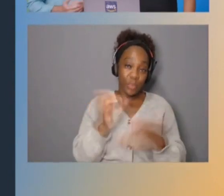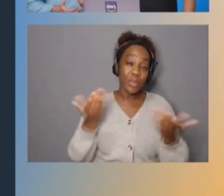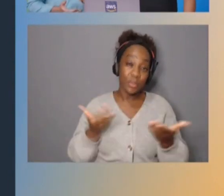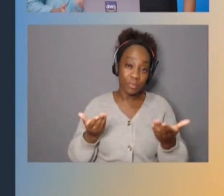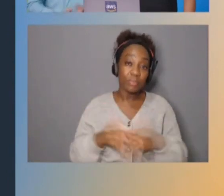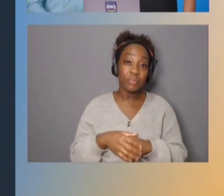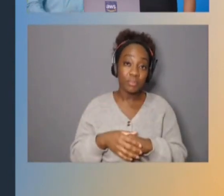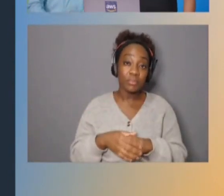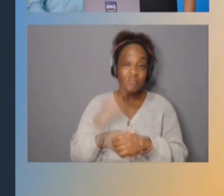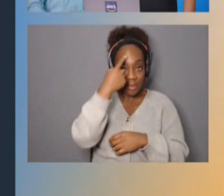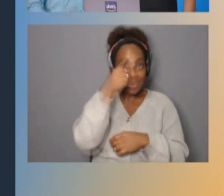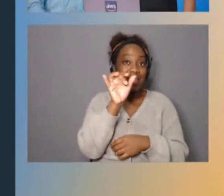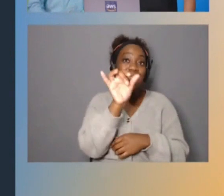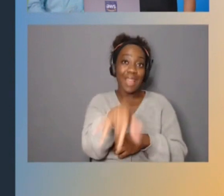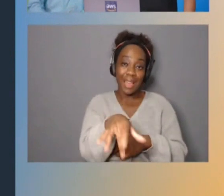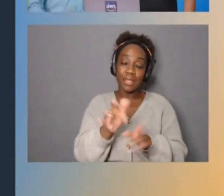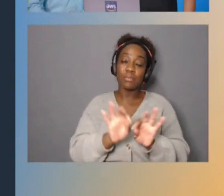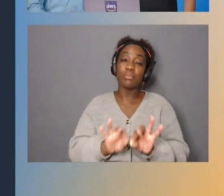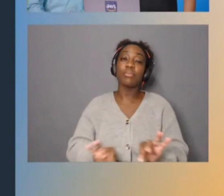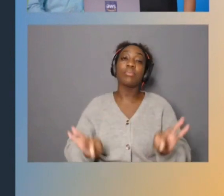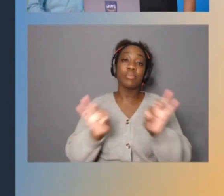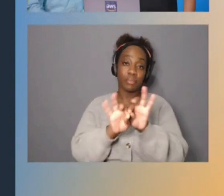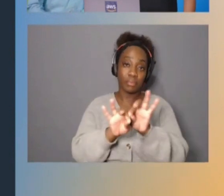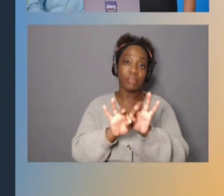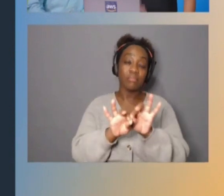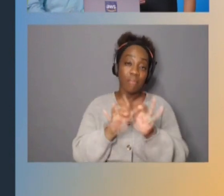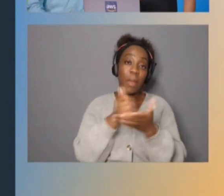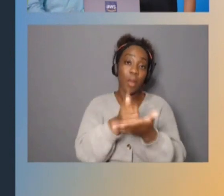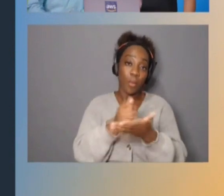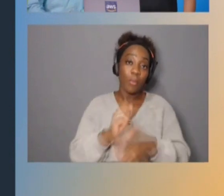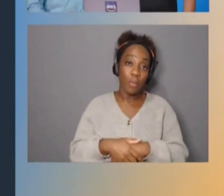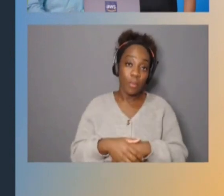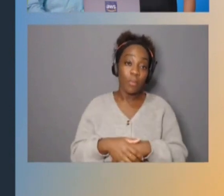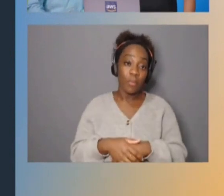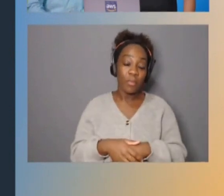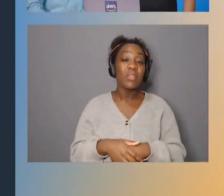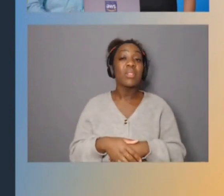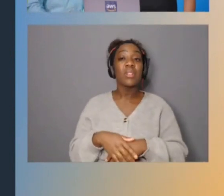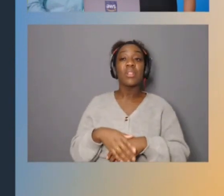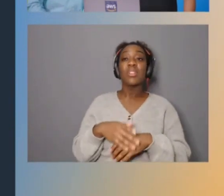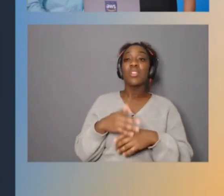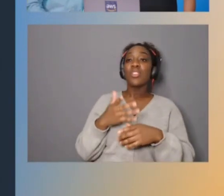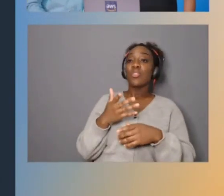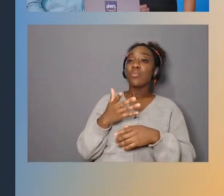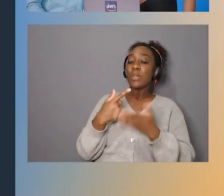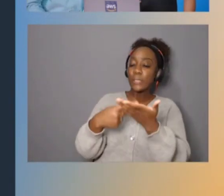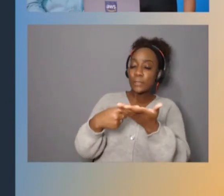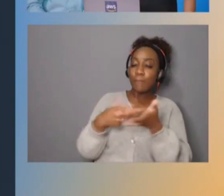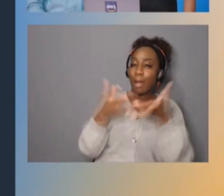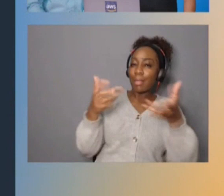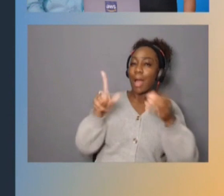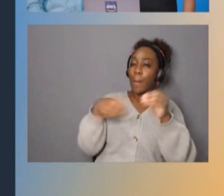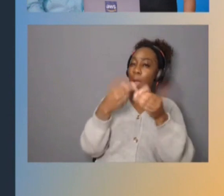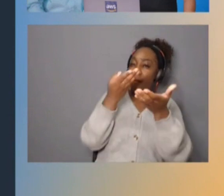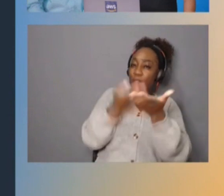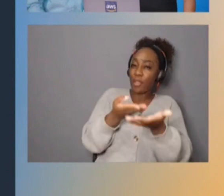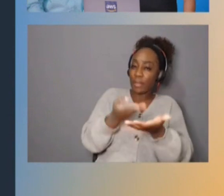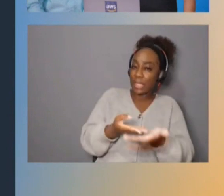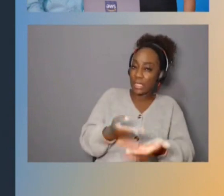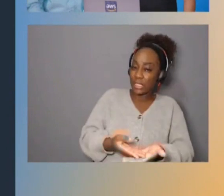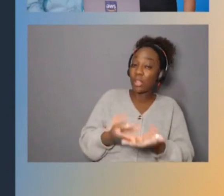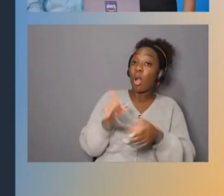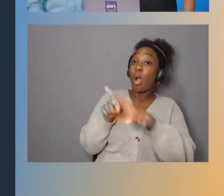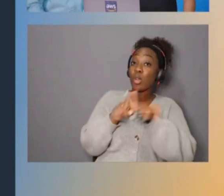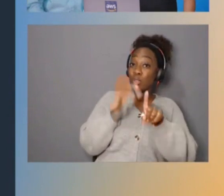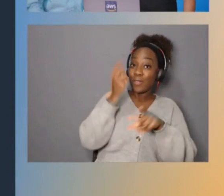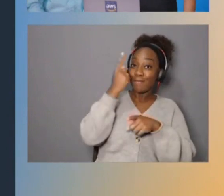think that's also key to how we're doing it. So we talked a lot about verification so far, and I understand there are also workloads in